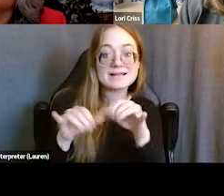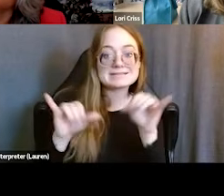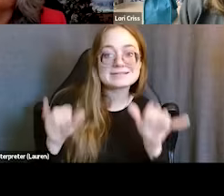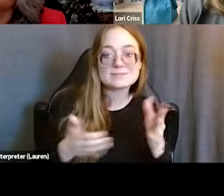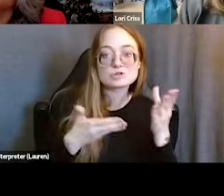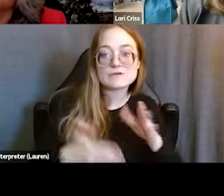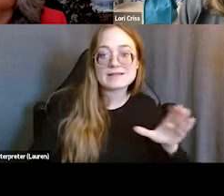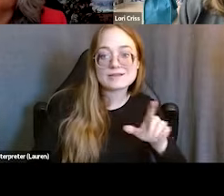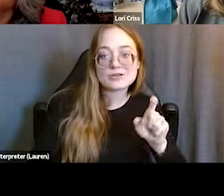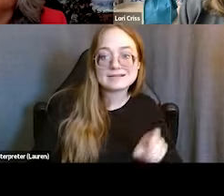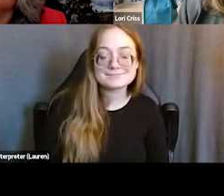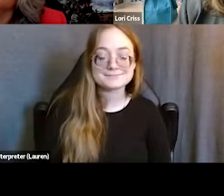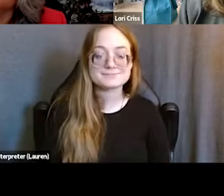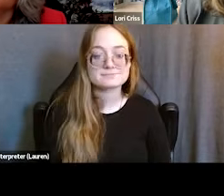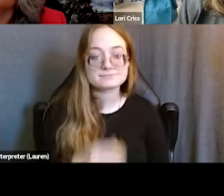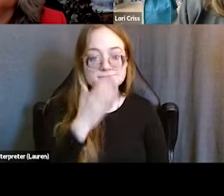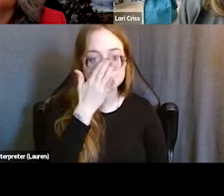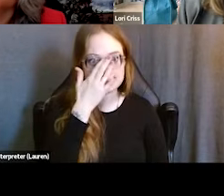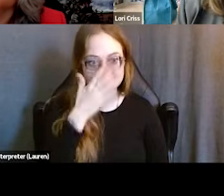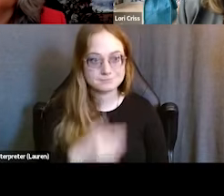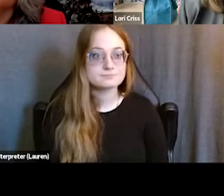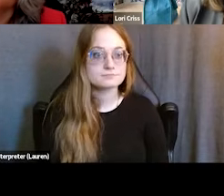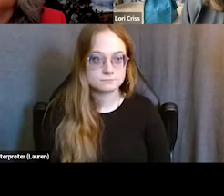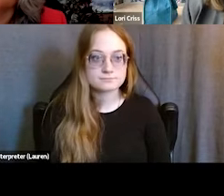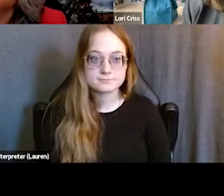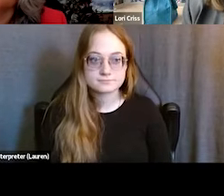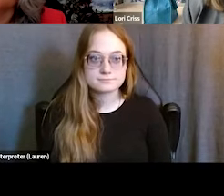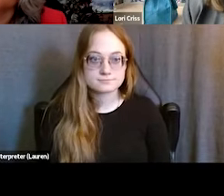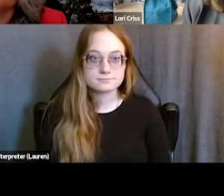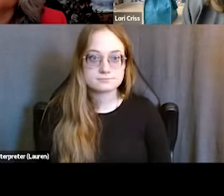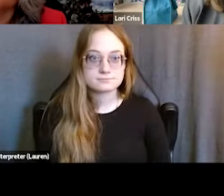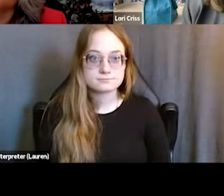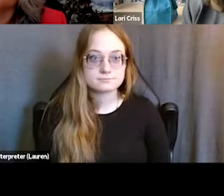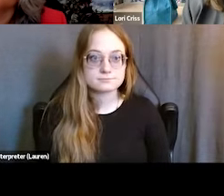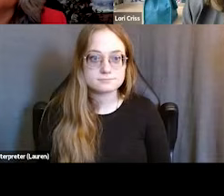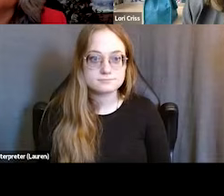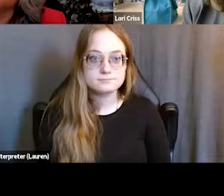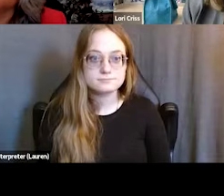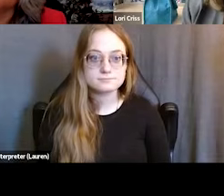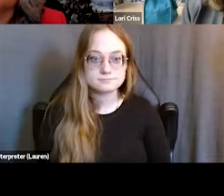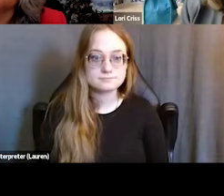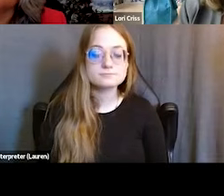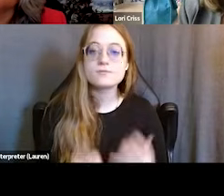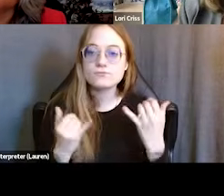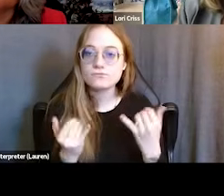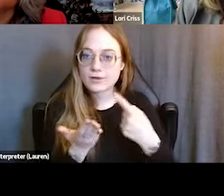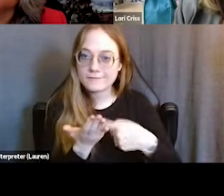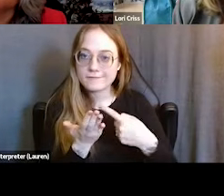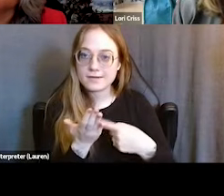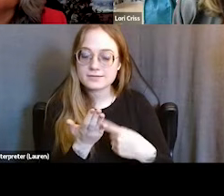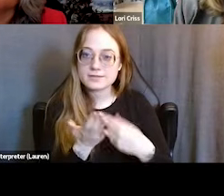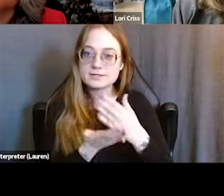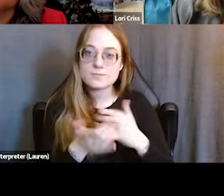needs. So on the next slide, getting into some of the work